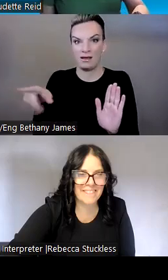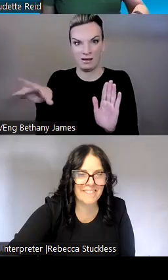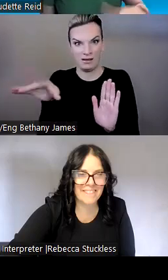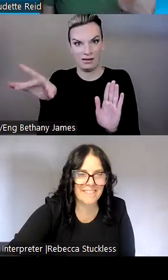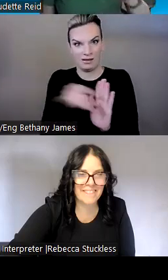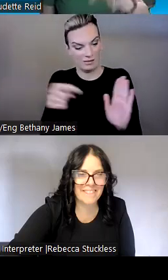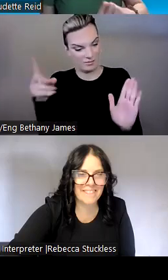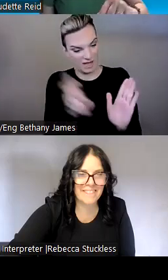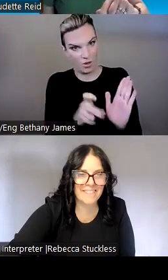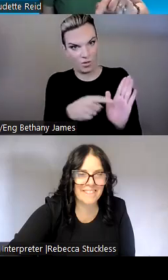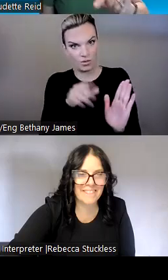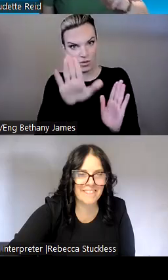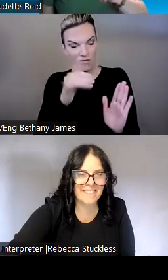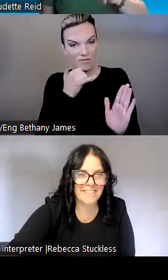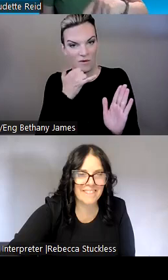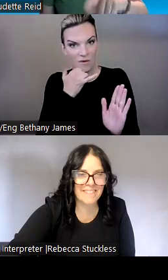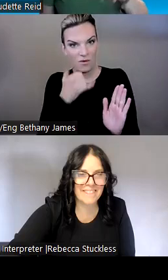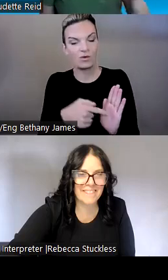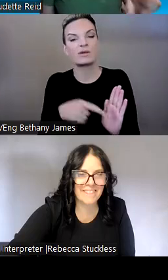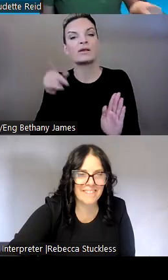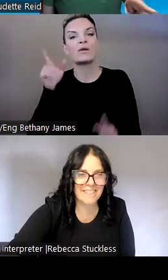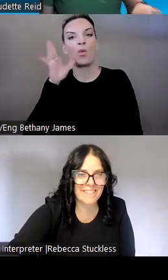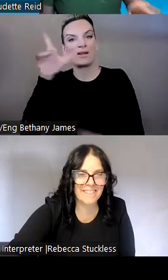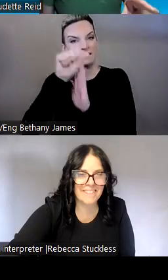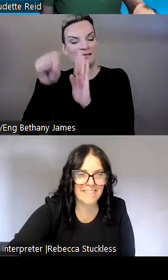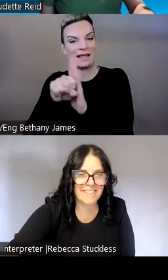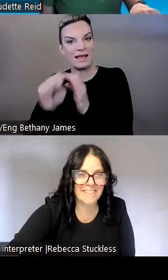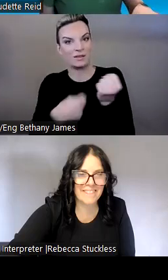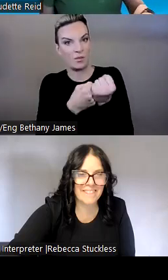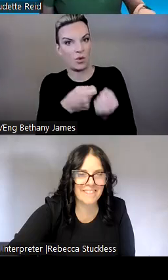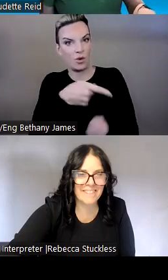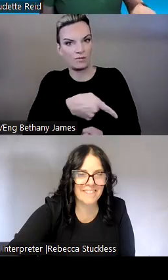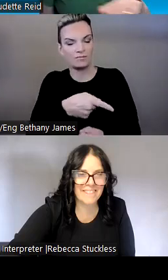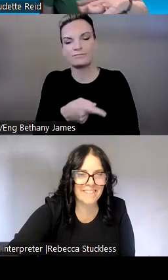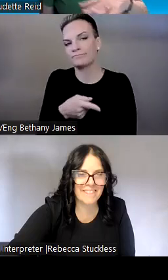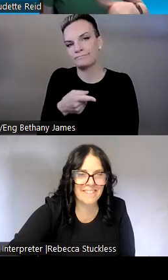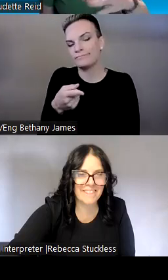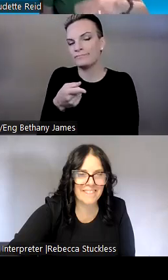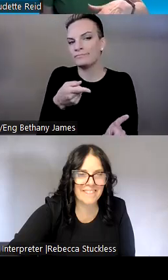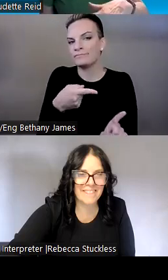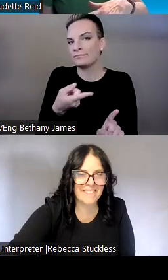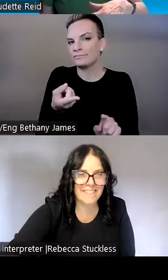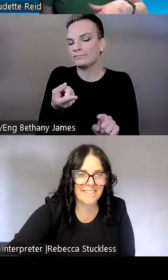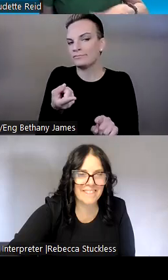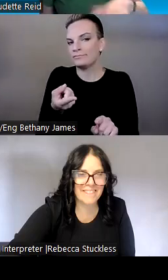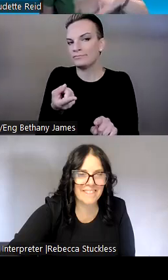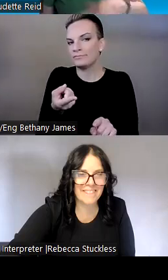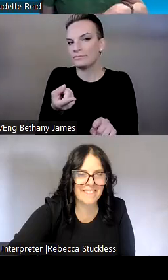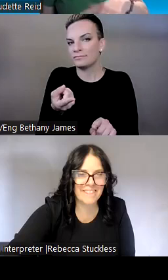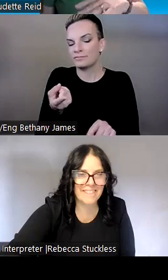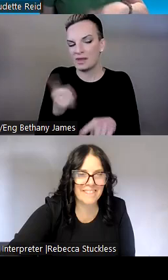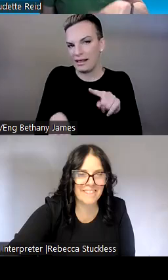any apps that you download that are not in the COMP portal. So if you download something using